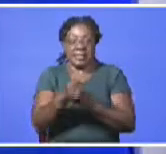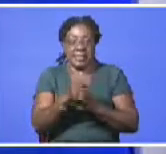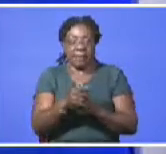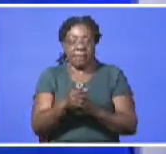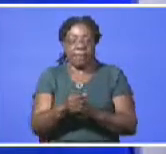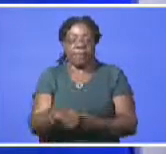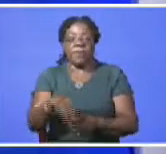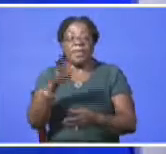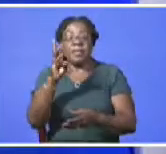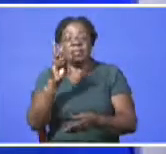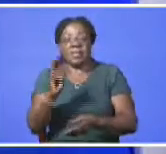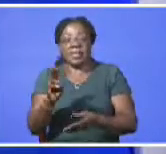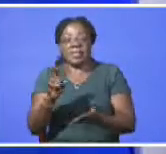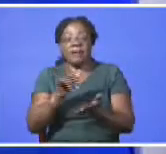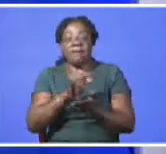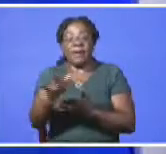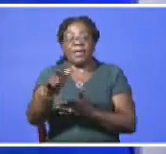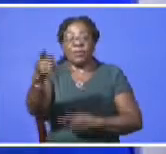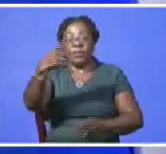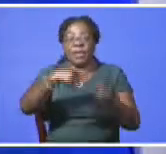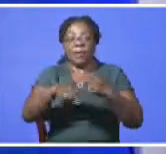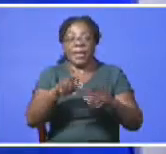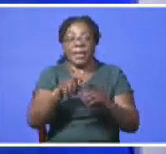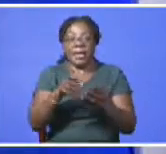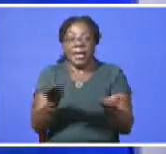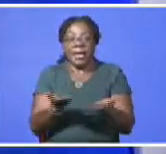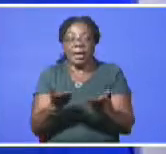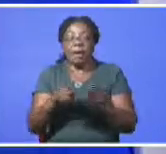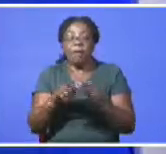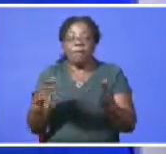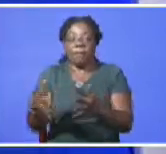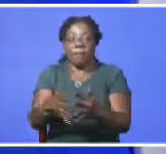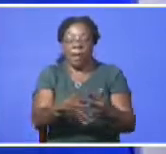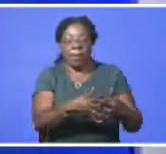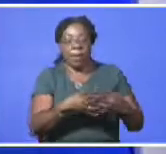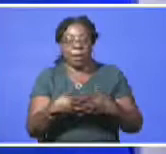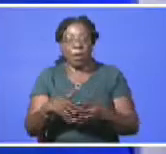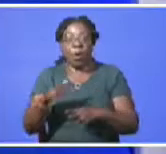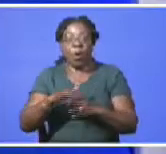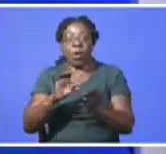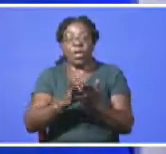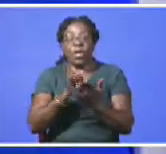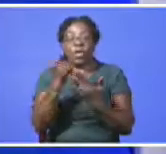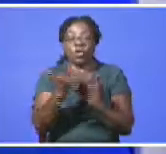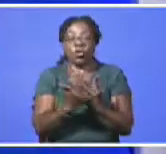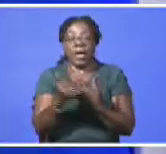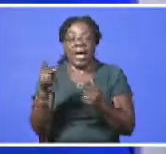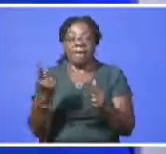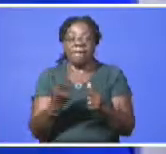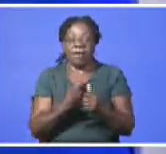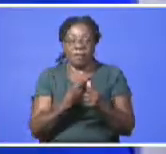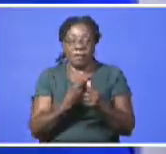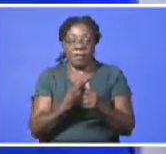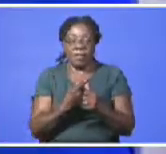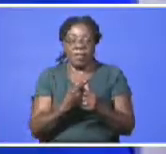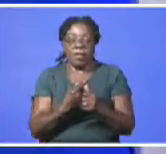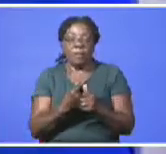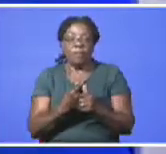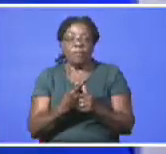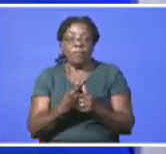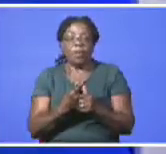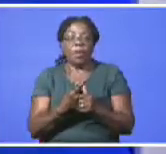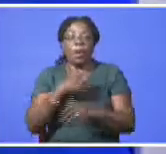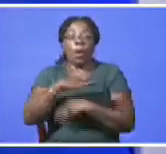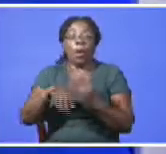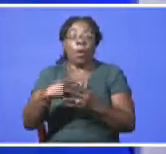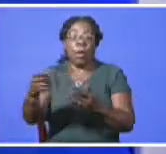United States on July 1st. Passengers traveling to and from LPIA can expect new protocols for departures and arrivals.